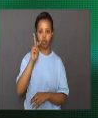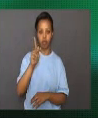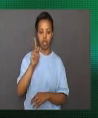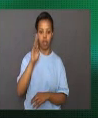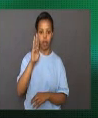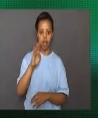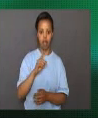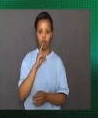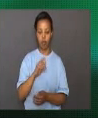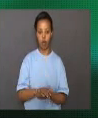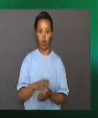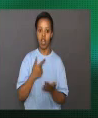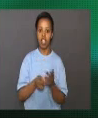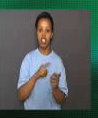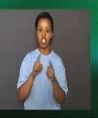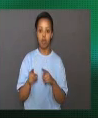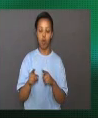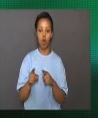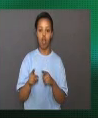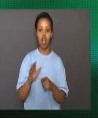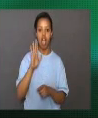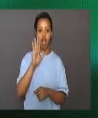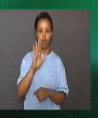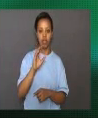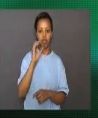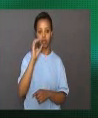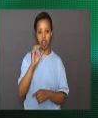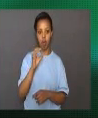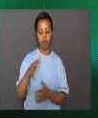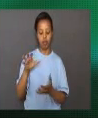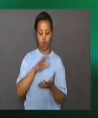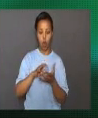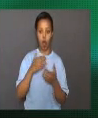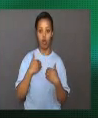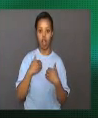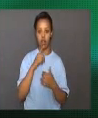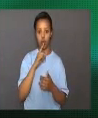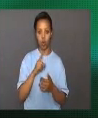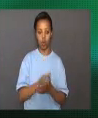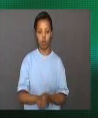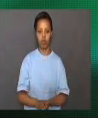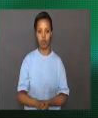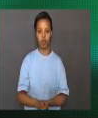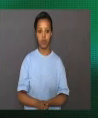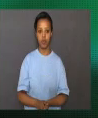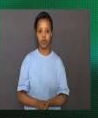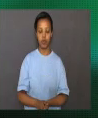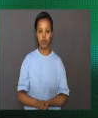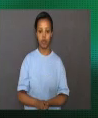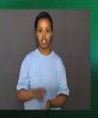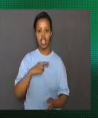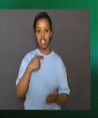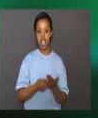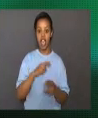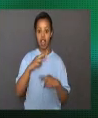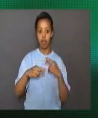RUBP, which is a 5-carbon compound in the stroma. The